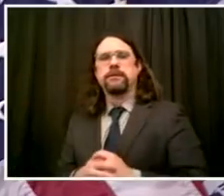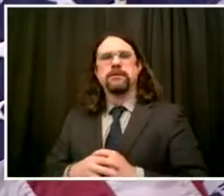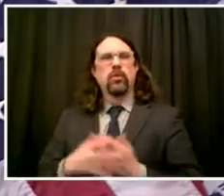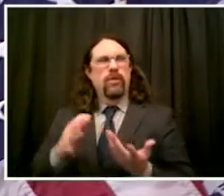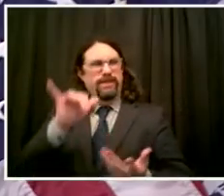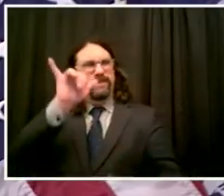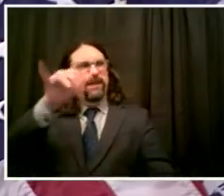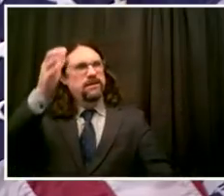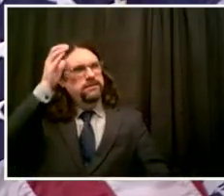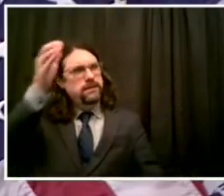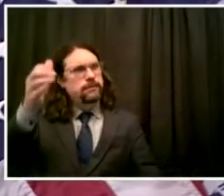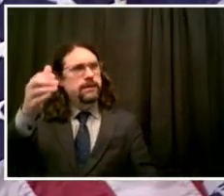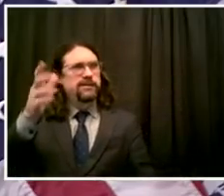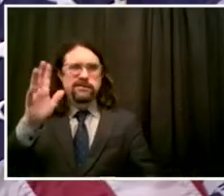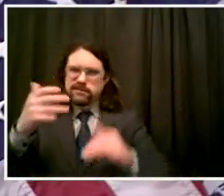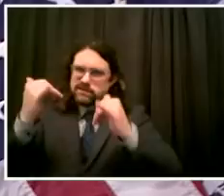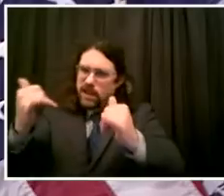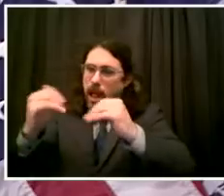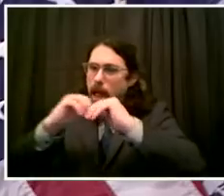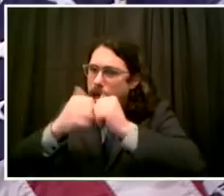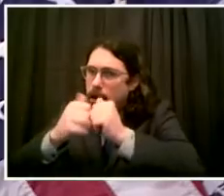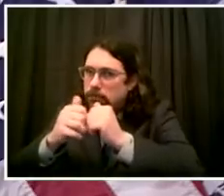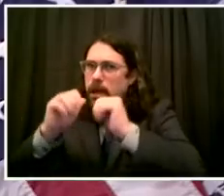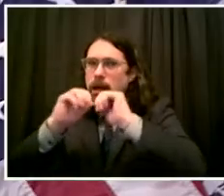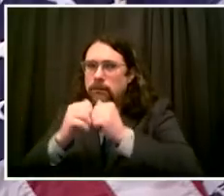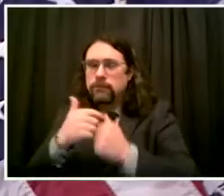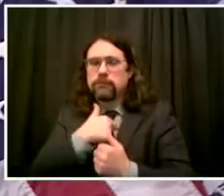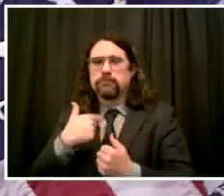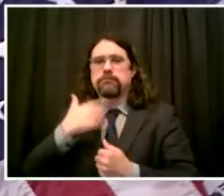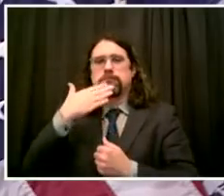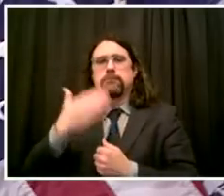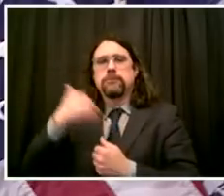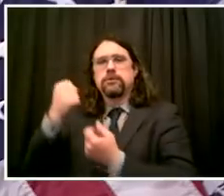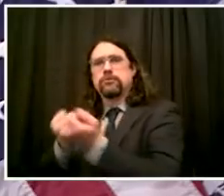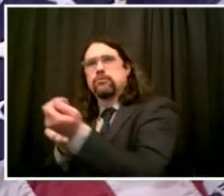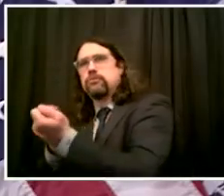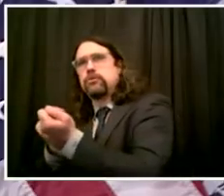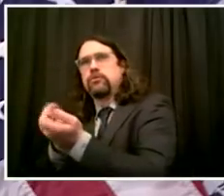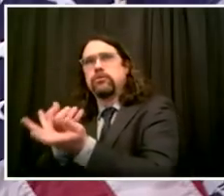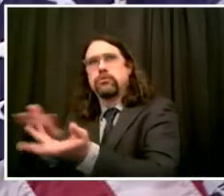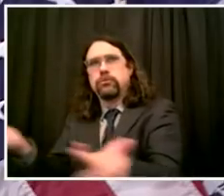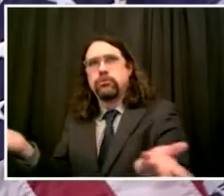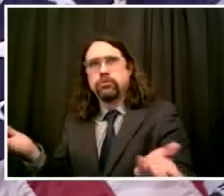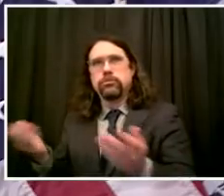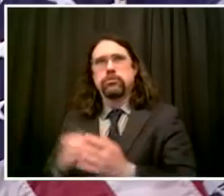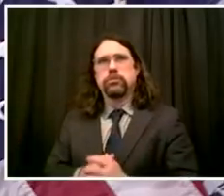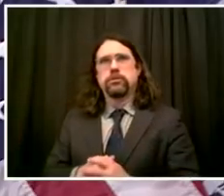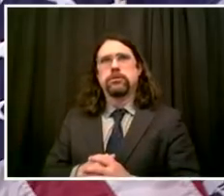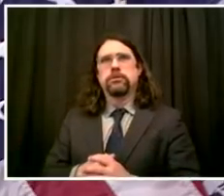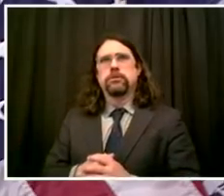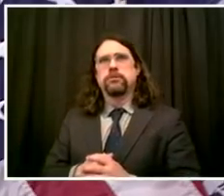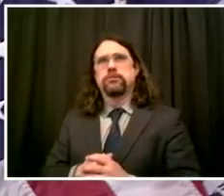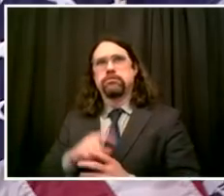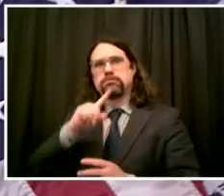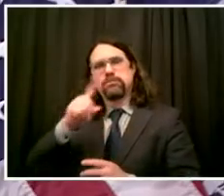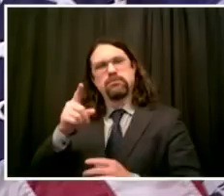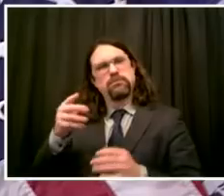the offensive, as we go right at these disparities with the goal of helping more and more New Yorkers through this crisis and